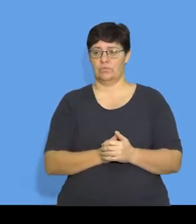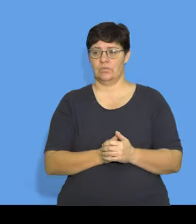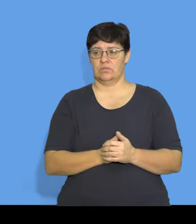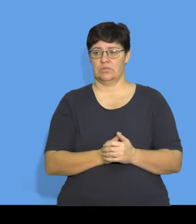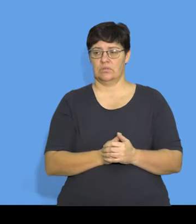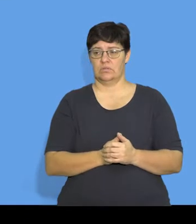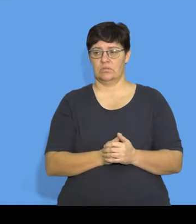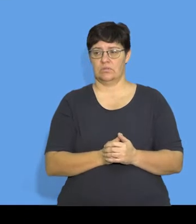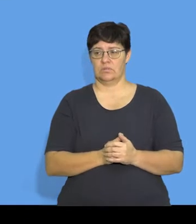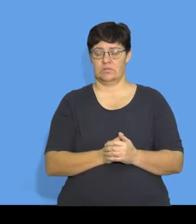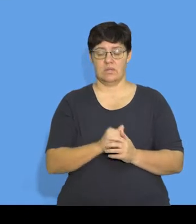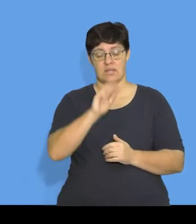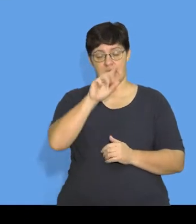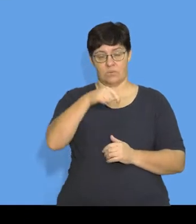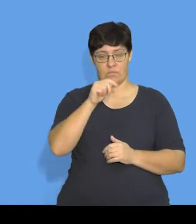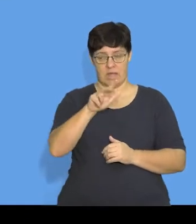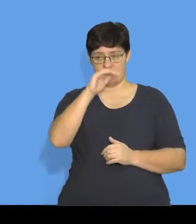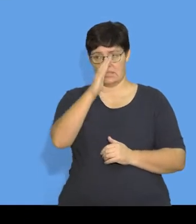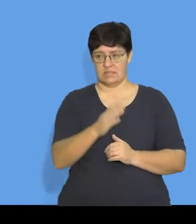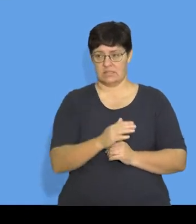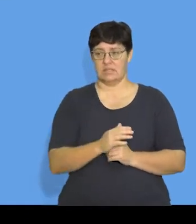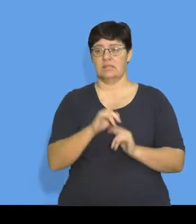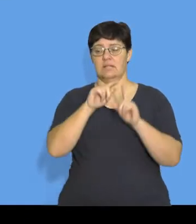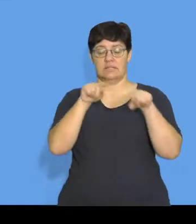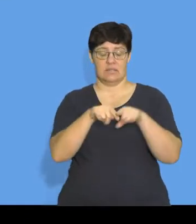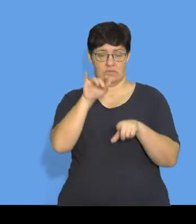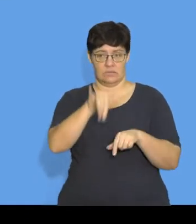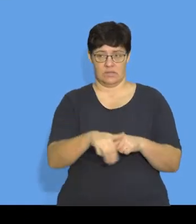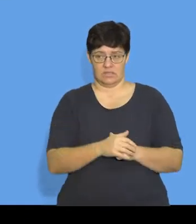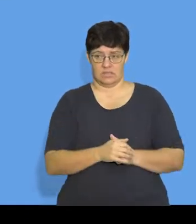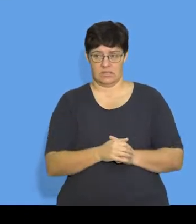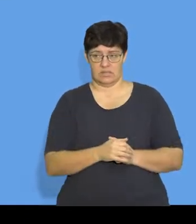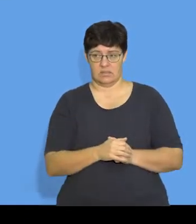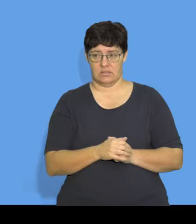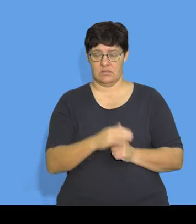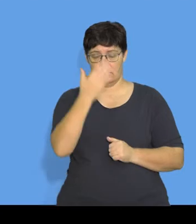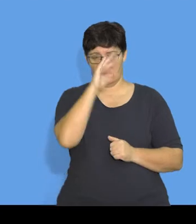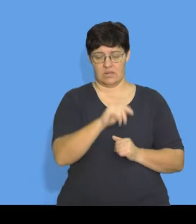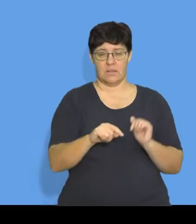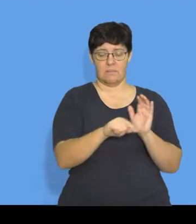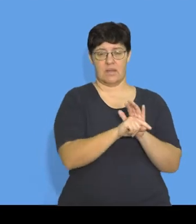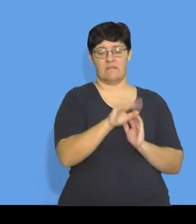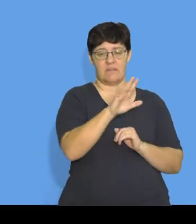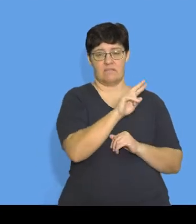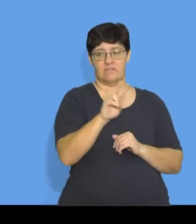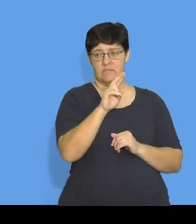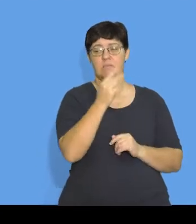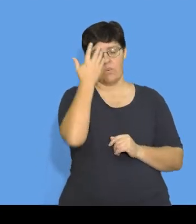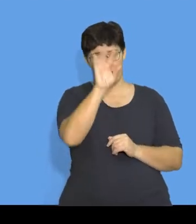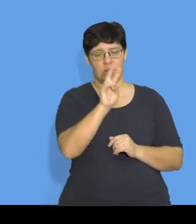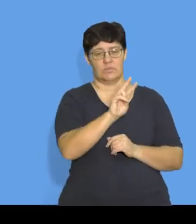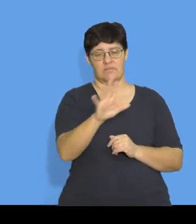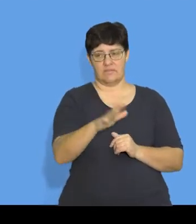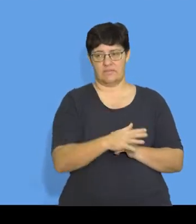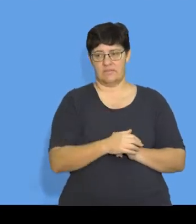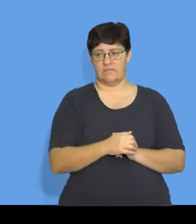that, 9,8 delta y. I know minus 5 squared is 25, so